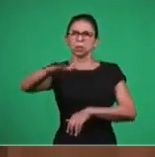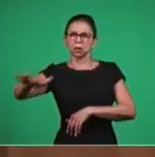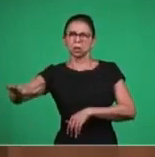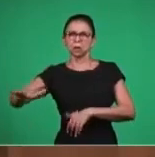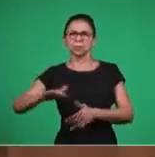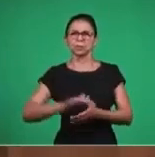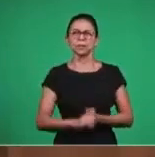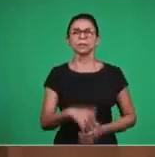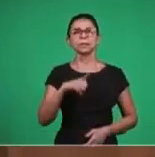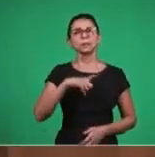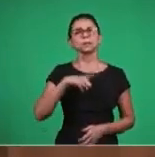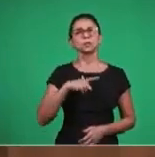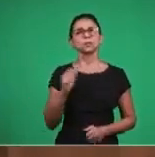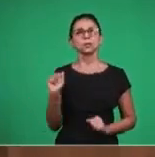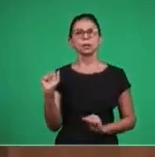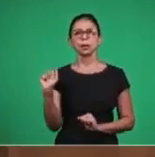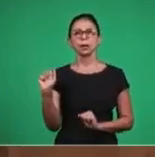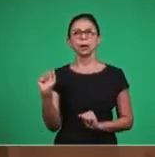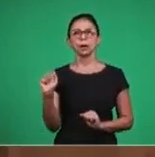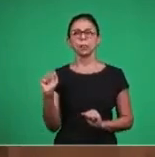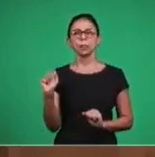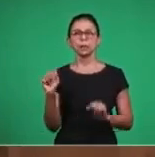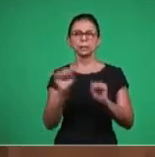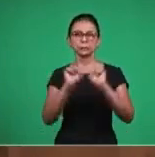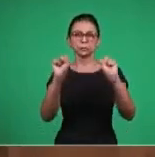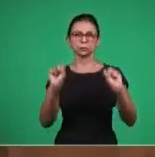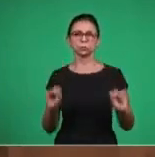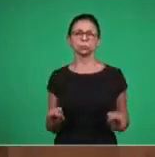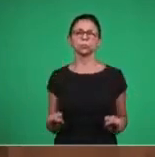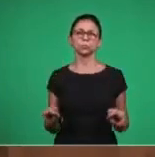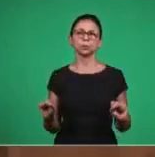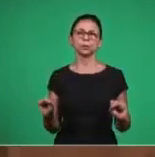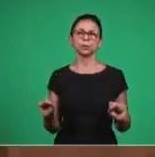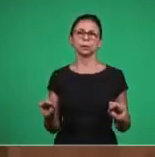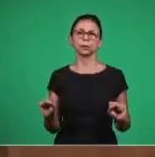wood. So the plow and